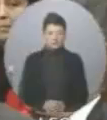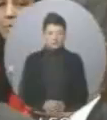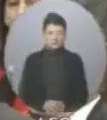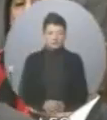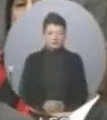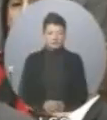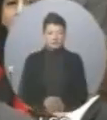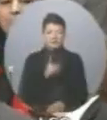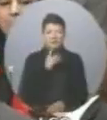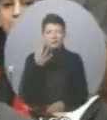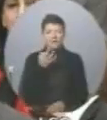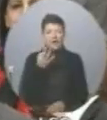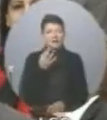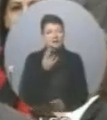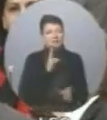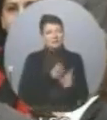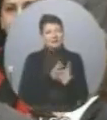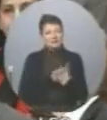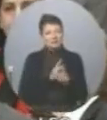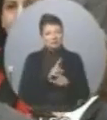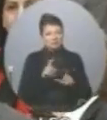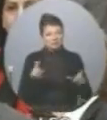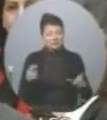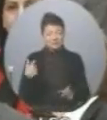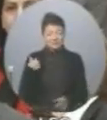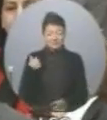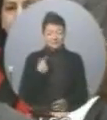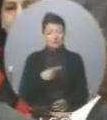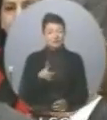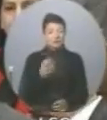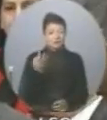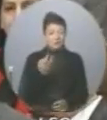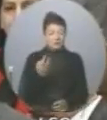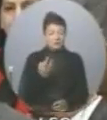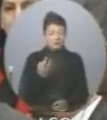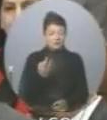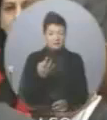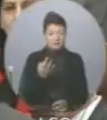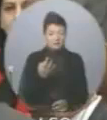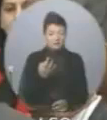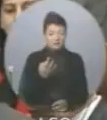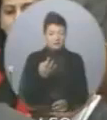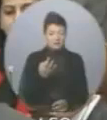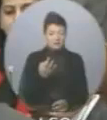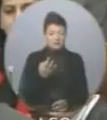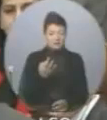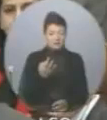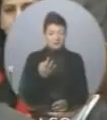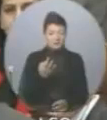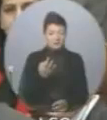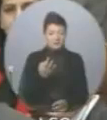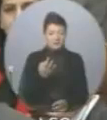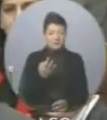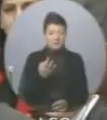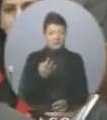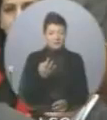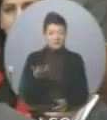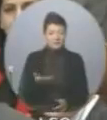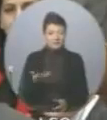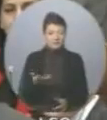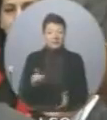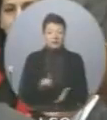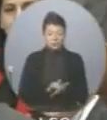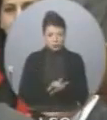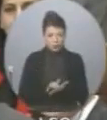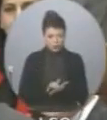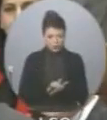most recently, we were at a conference at the in New York, World New York's. Yes, and on